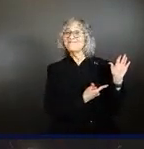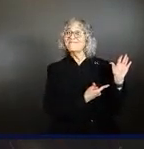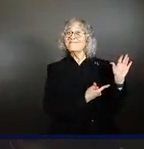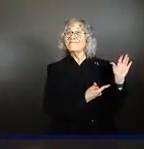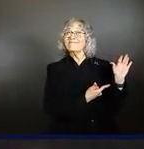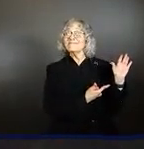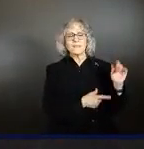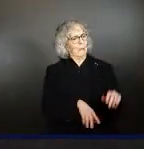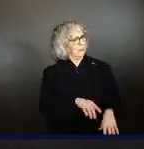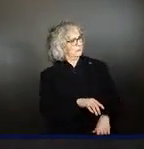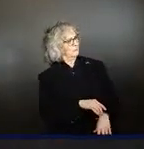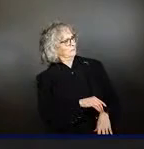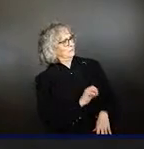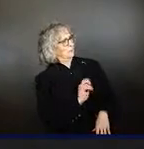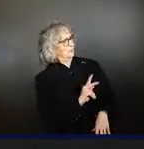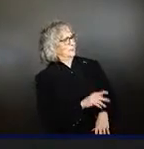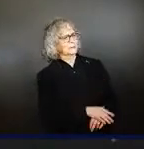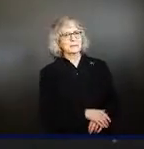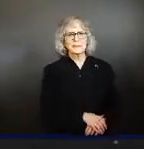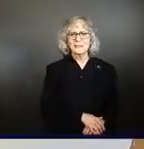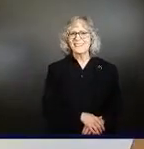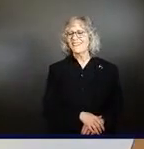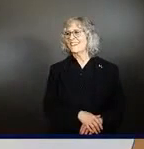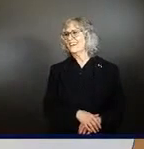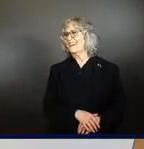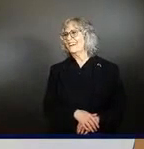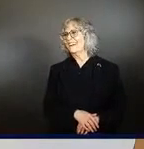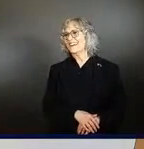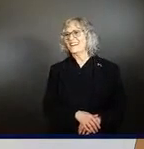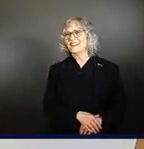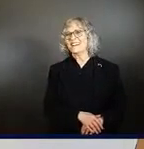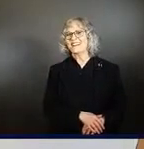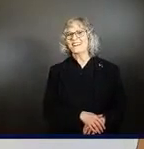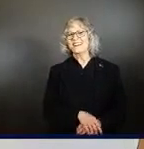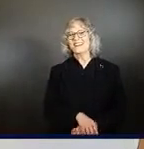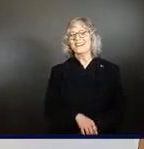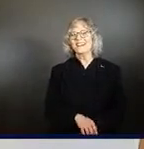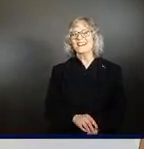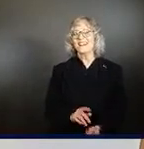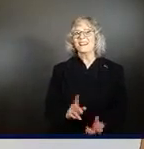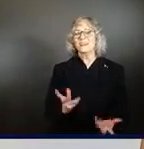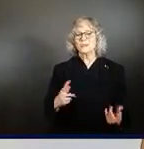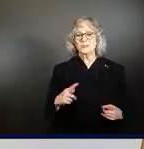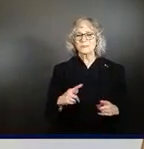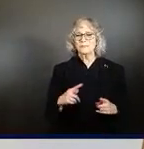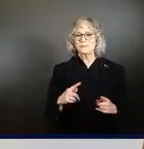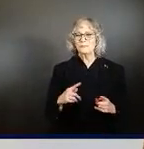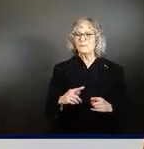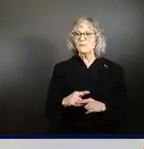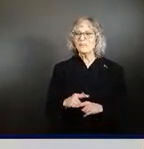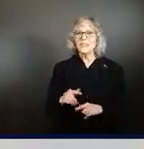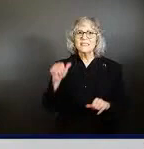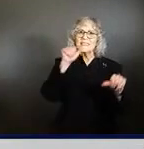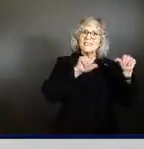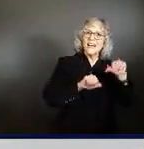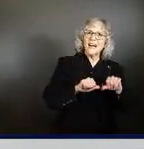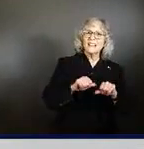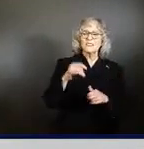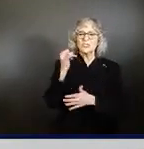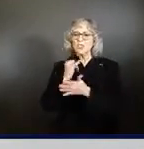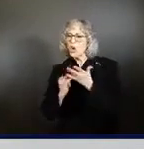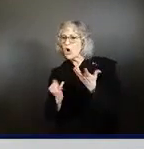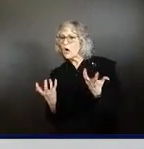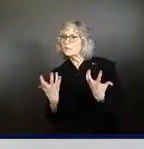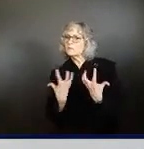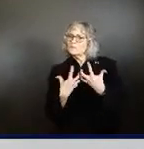oh, okay, well, this is great. That's really where, the intersection, I kind of feel like science and art, we're weaving that